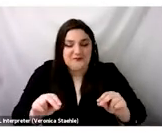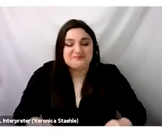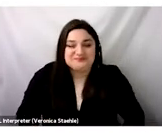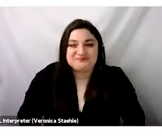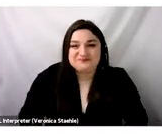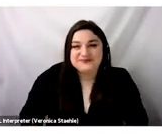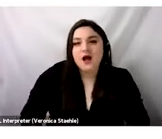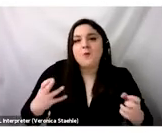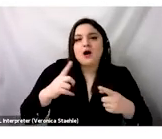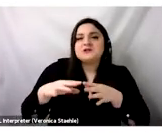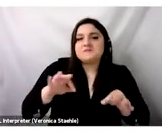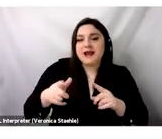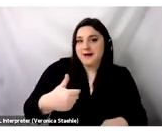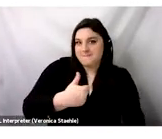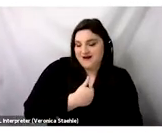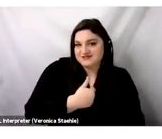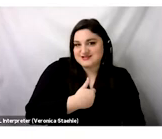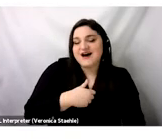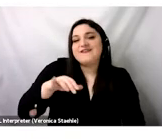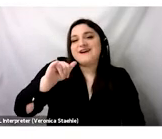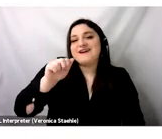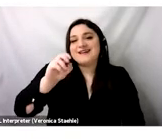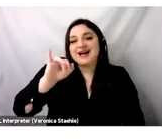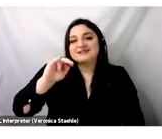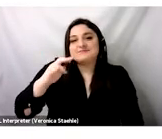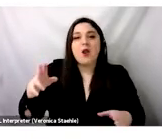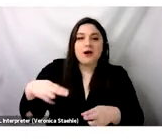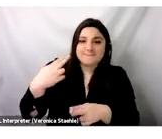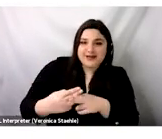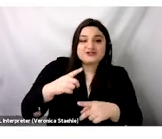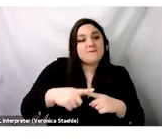from. So as Yasmin mentioned, I am the very proud